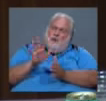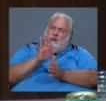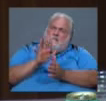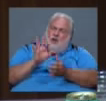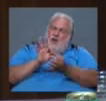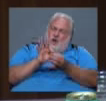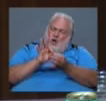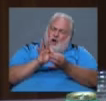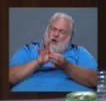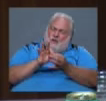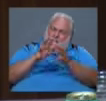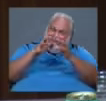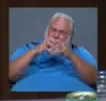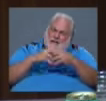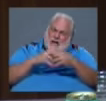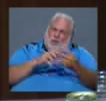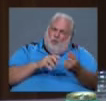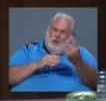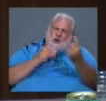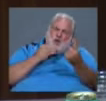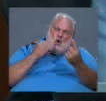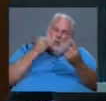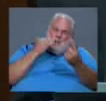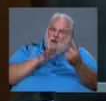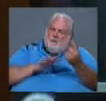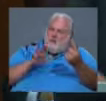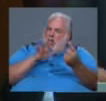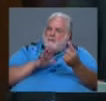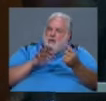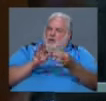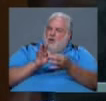tear down one structure?